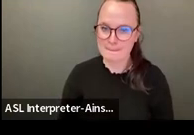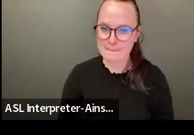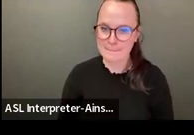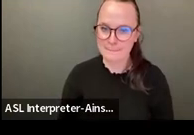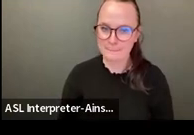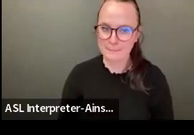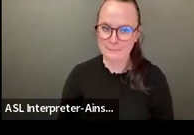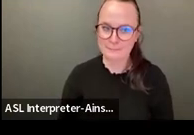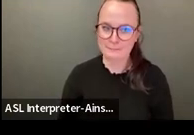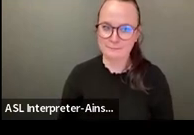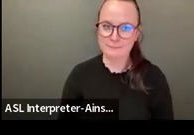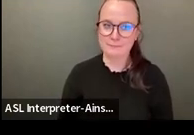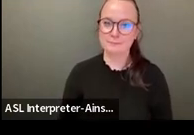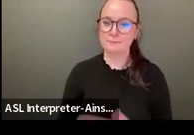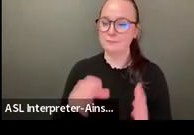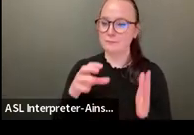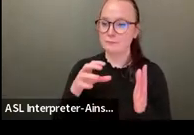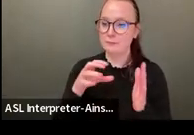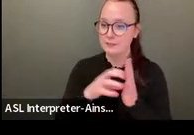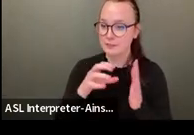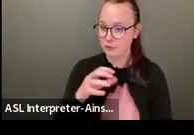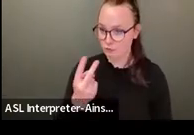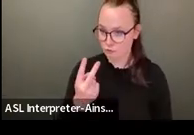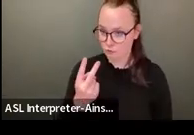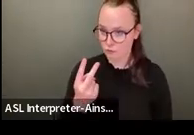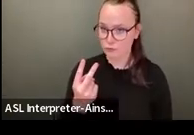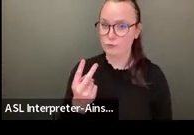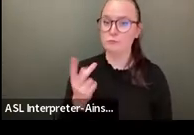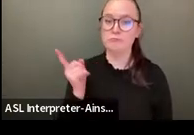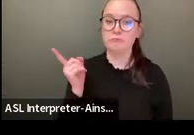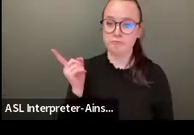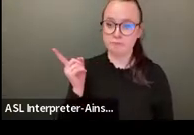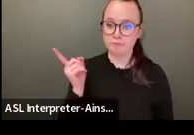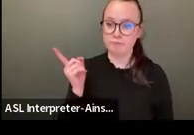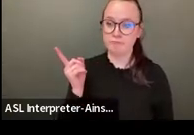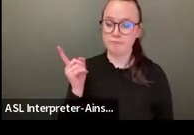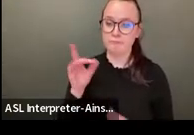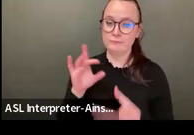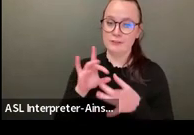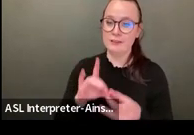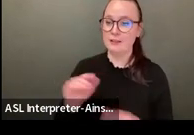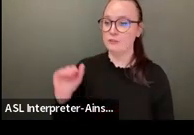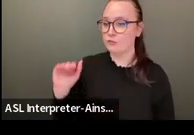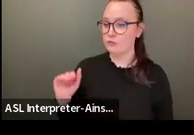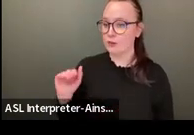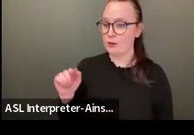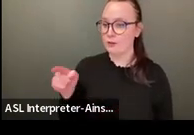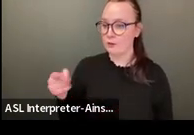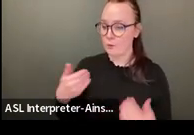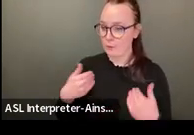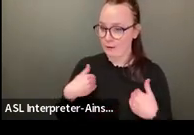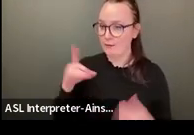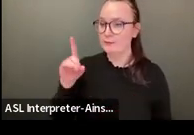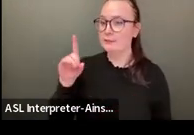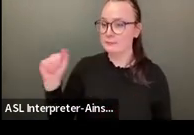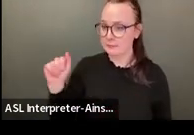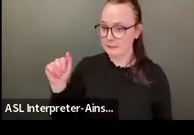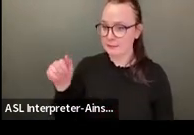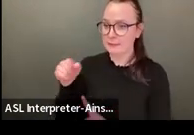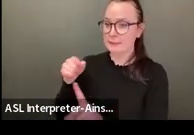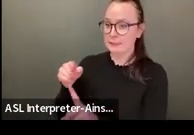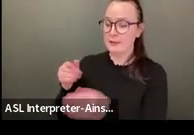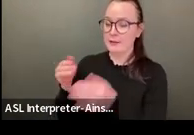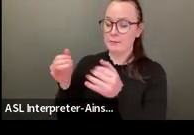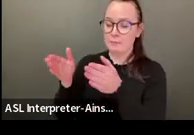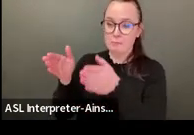So section two is about child with a disability is an individual who has reached